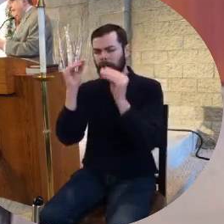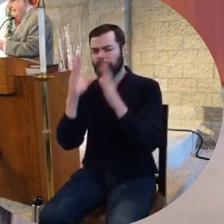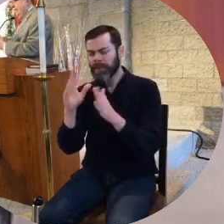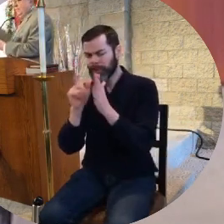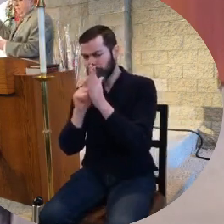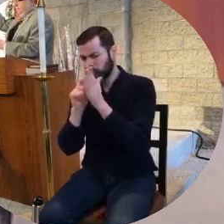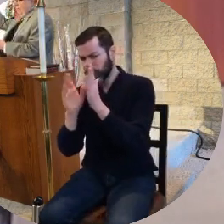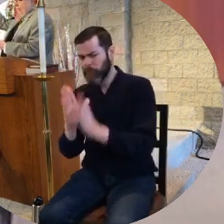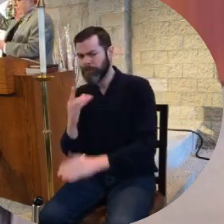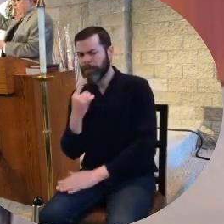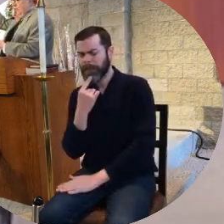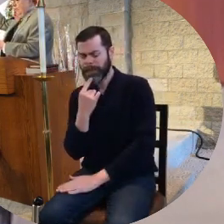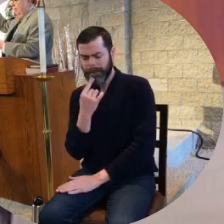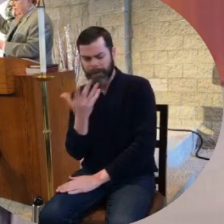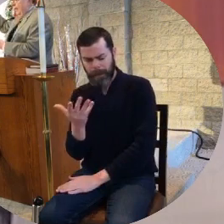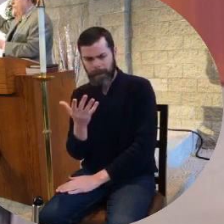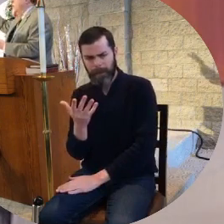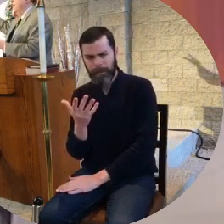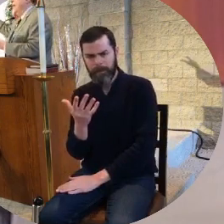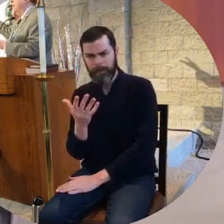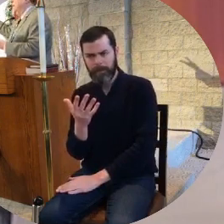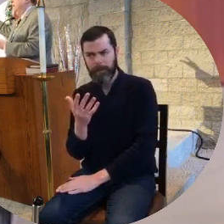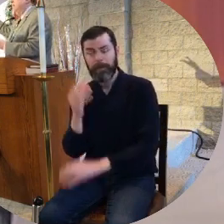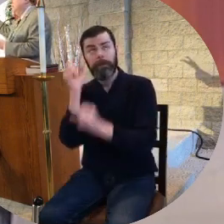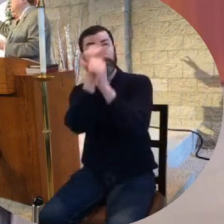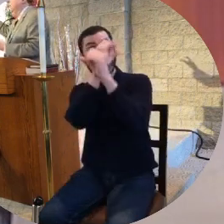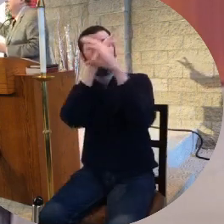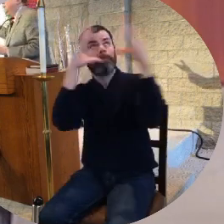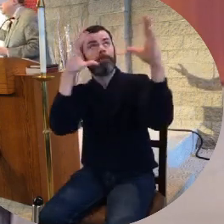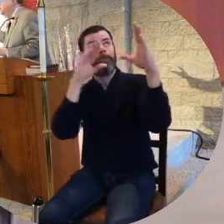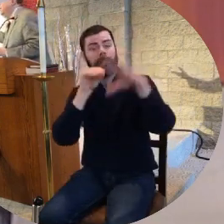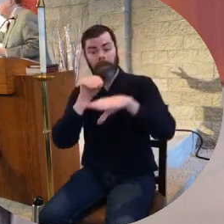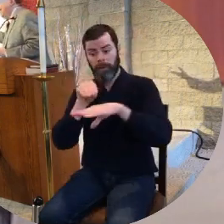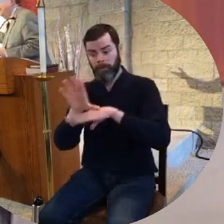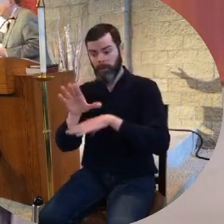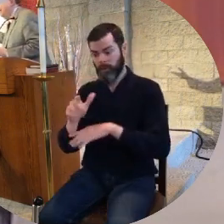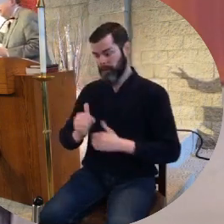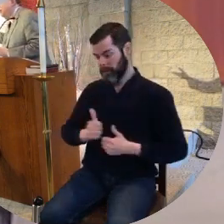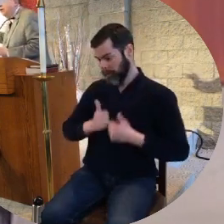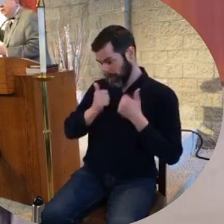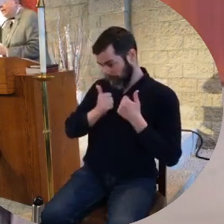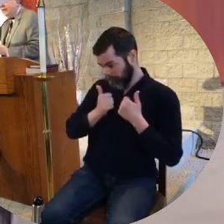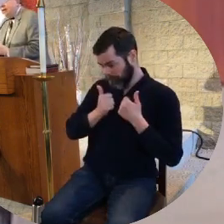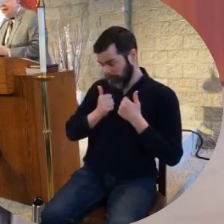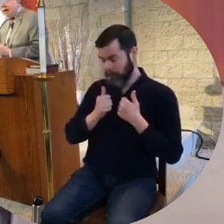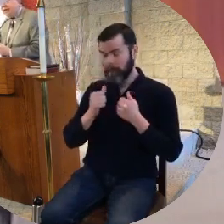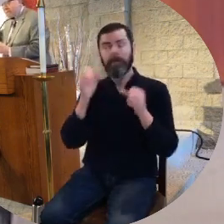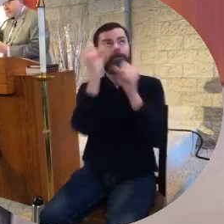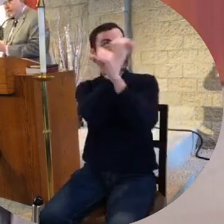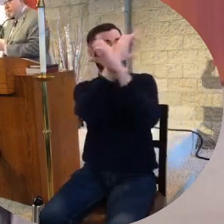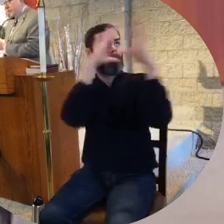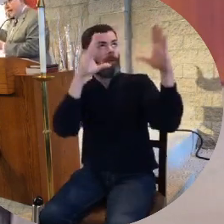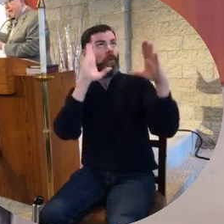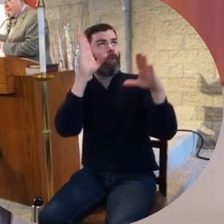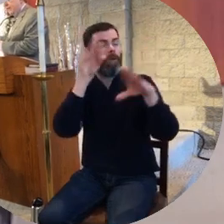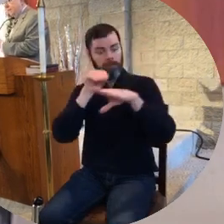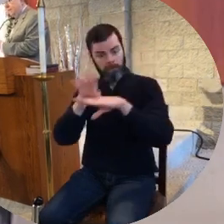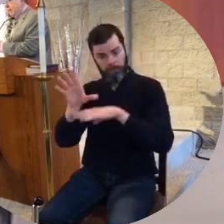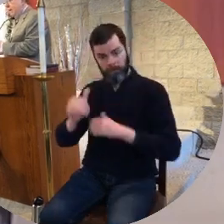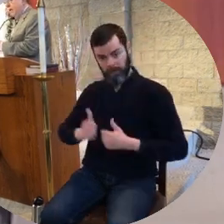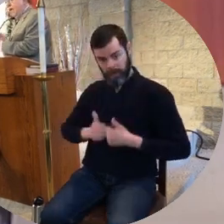he says, imaging creates reality. We just said that. Imaging creates our life, creates